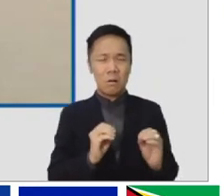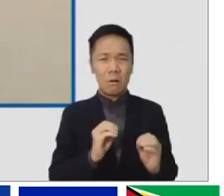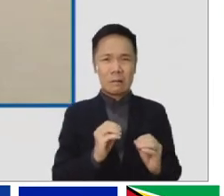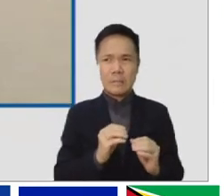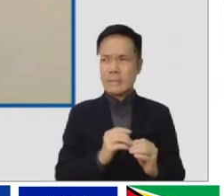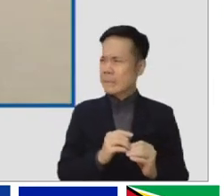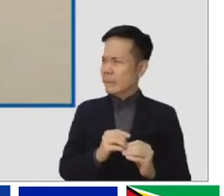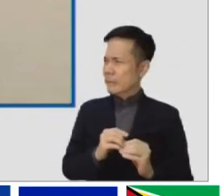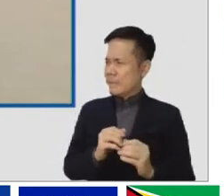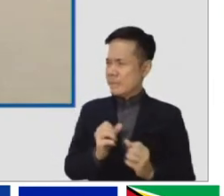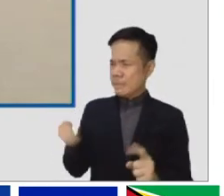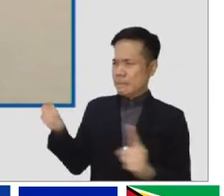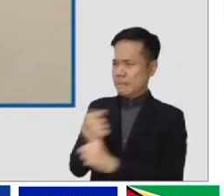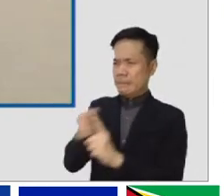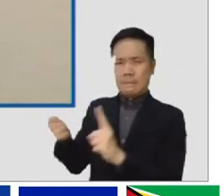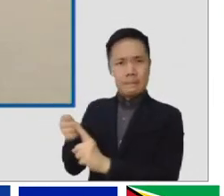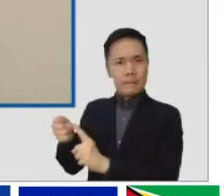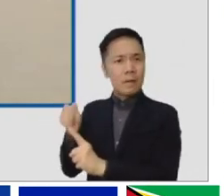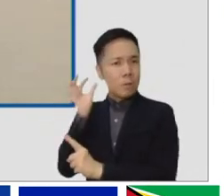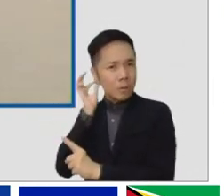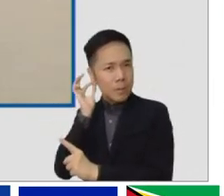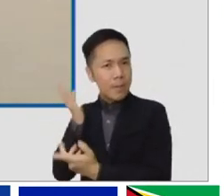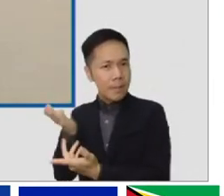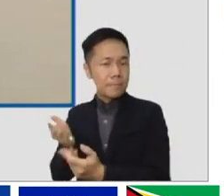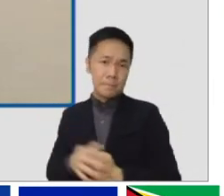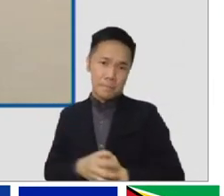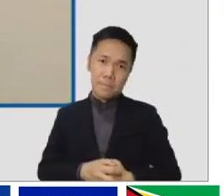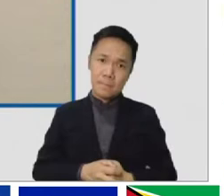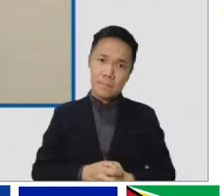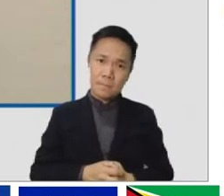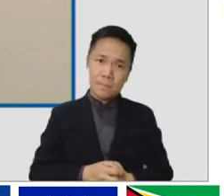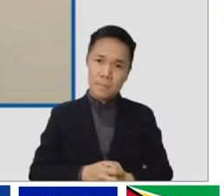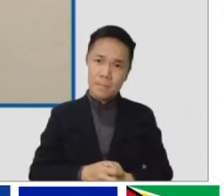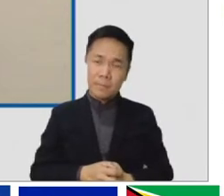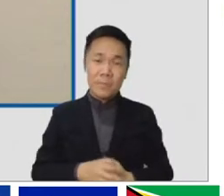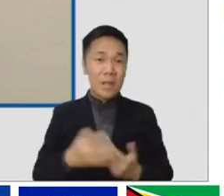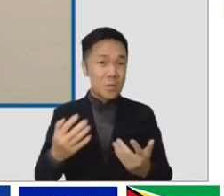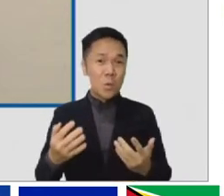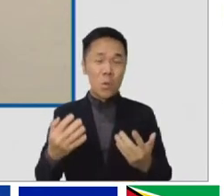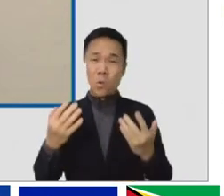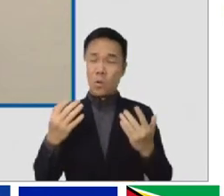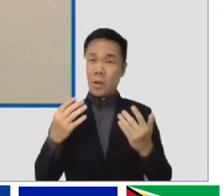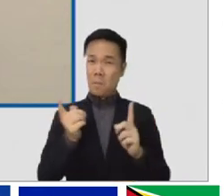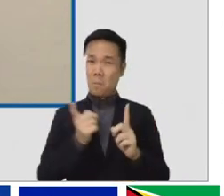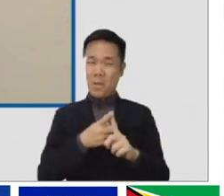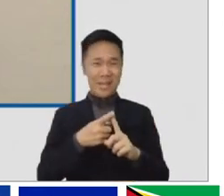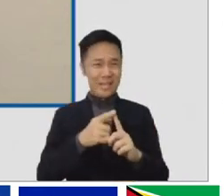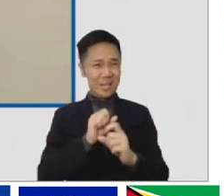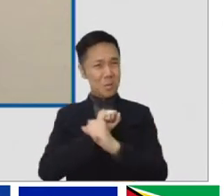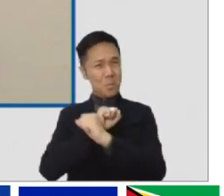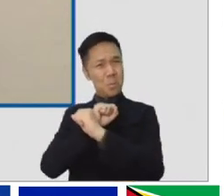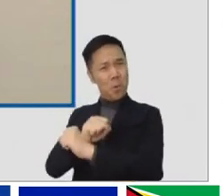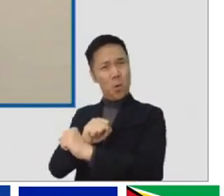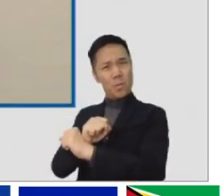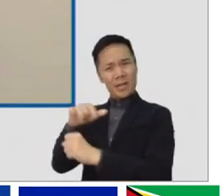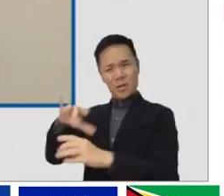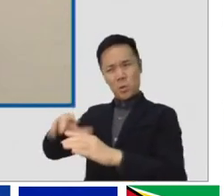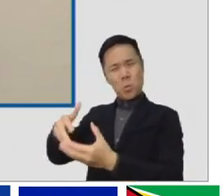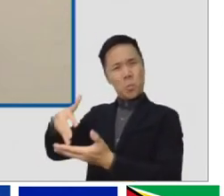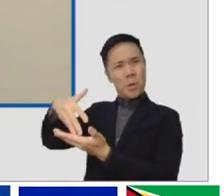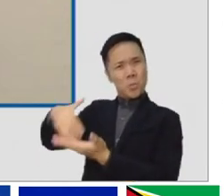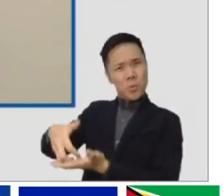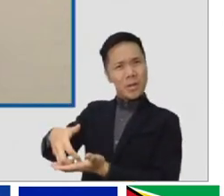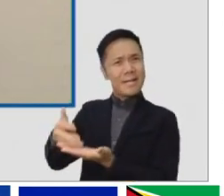would have to be the protection of the vulnerable. And that was addressed